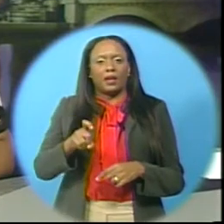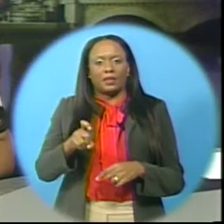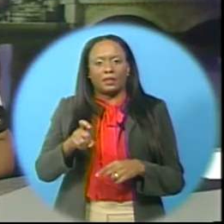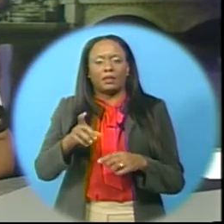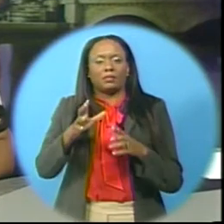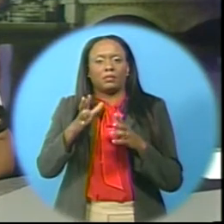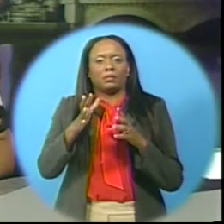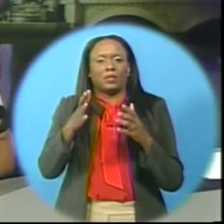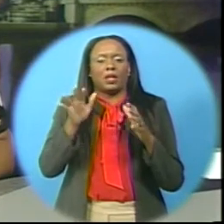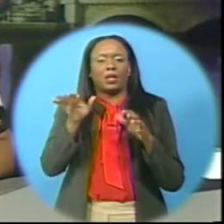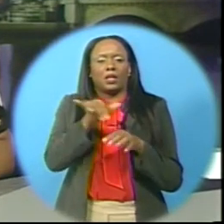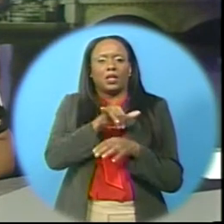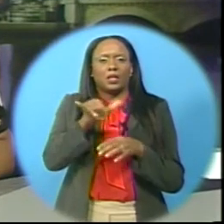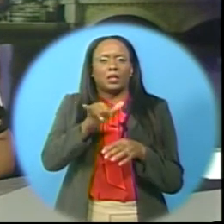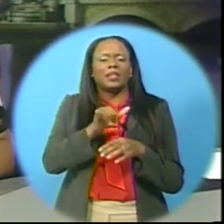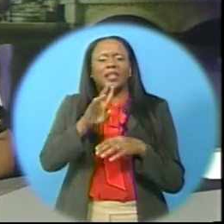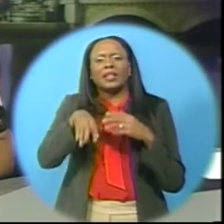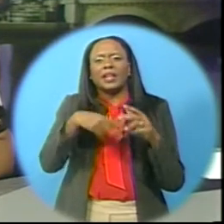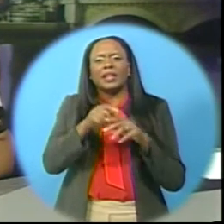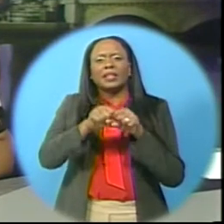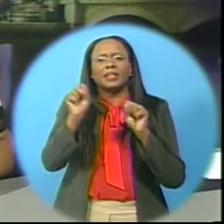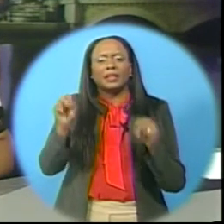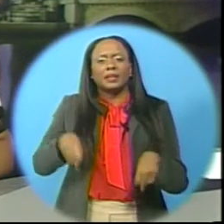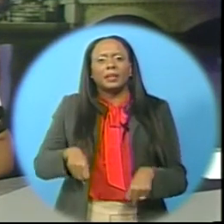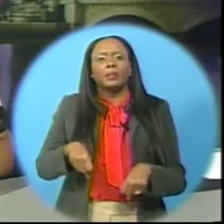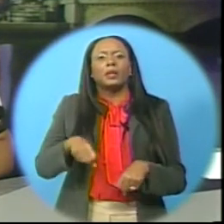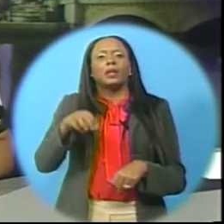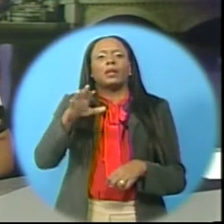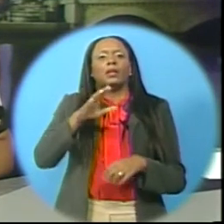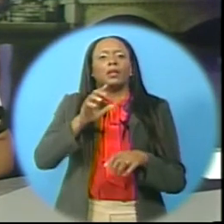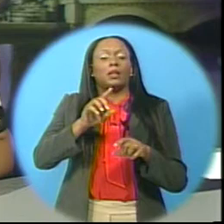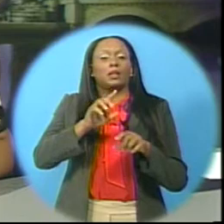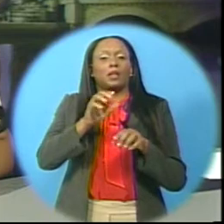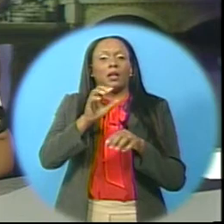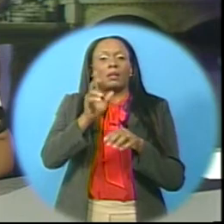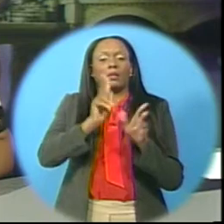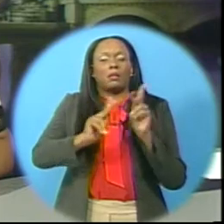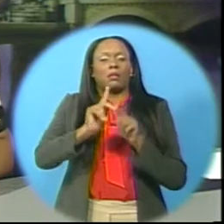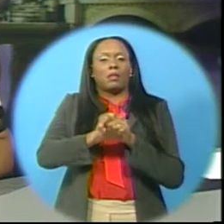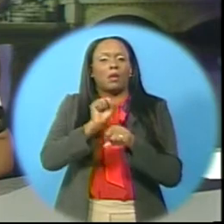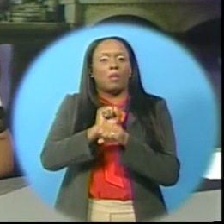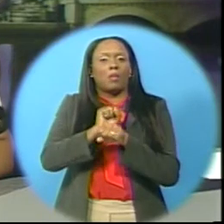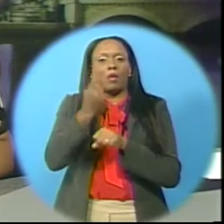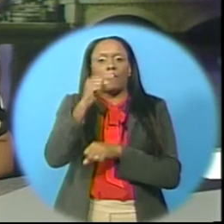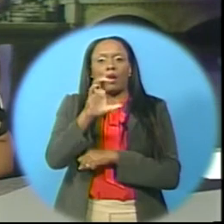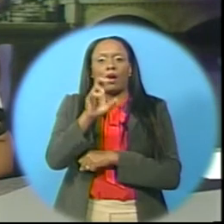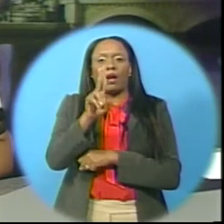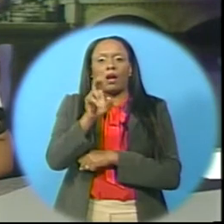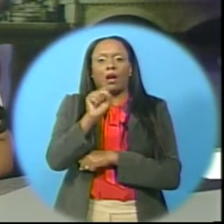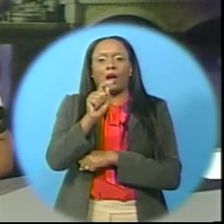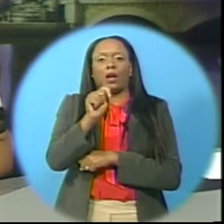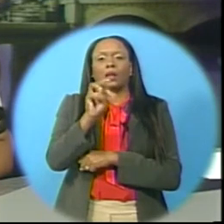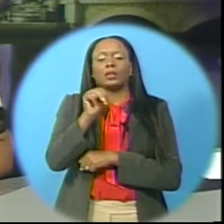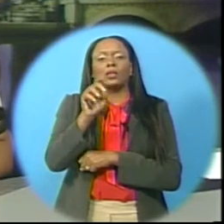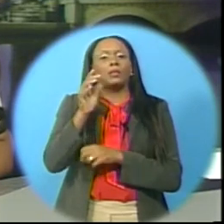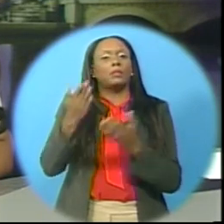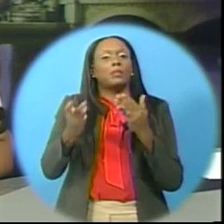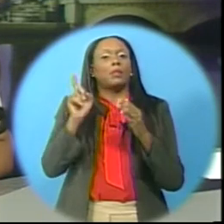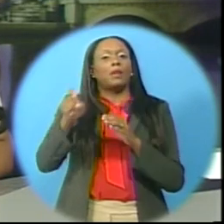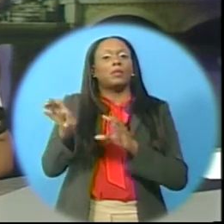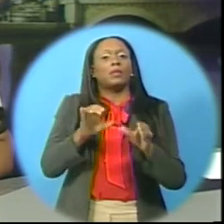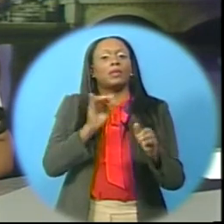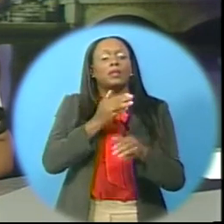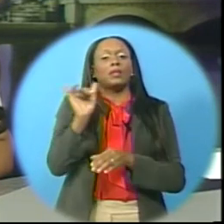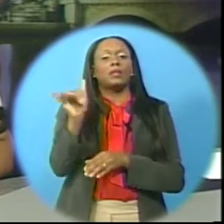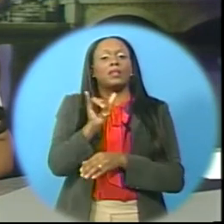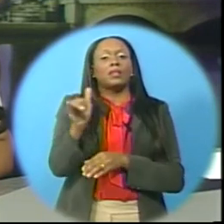do the same for all security officers at its ports of entry. This amid concerns of alleged corruption. Attorney General and Minister